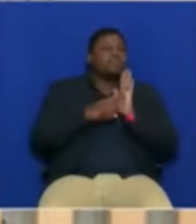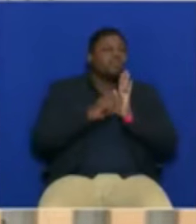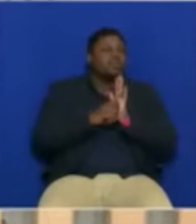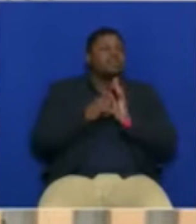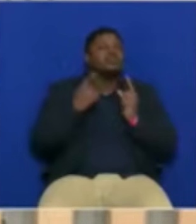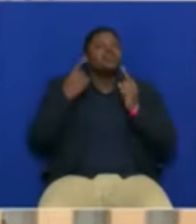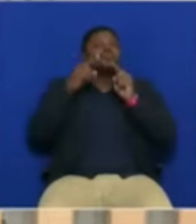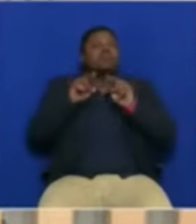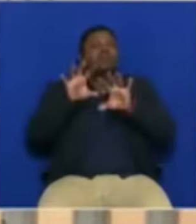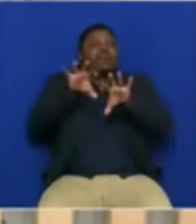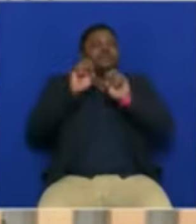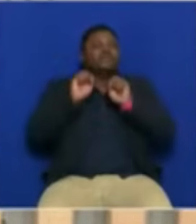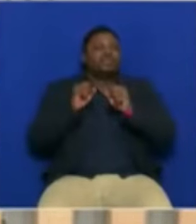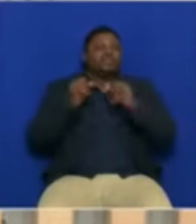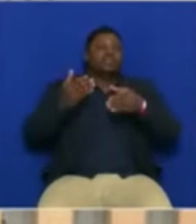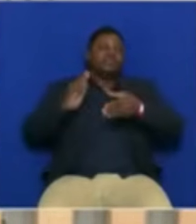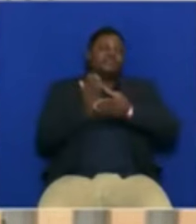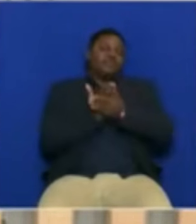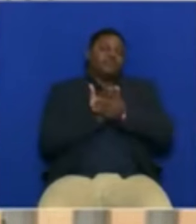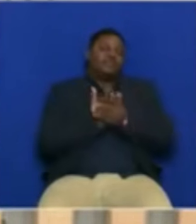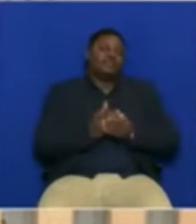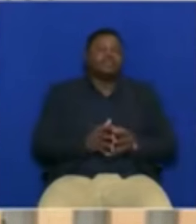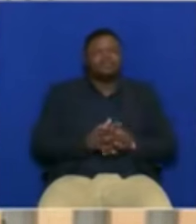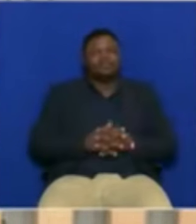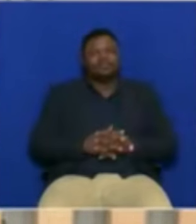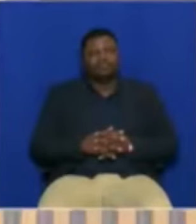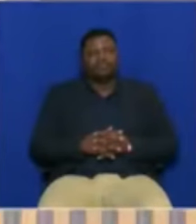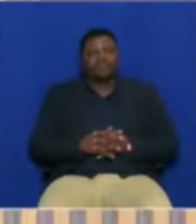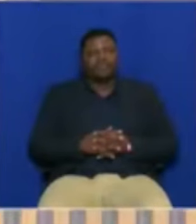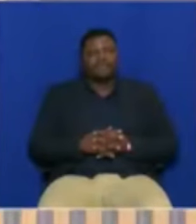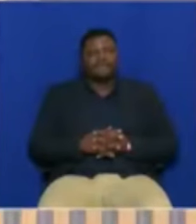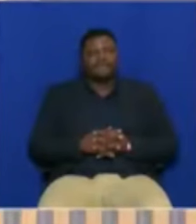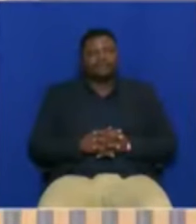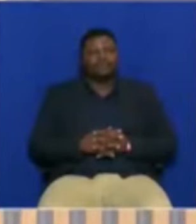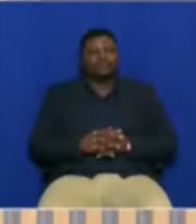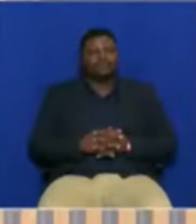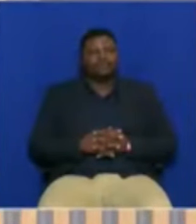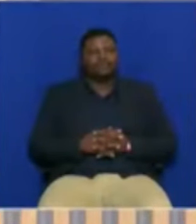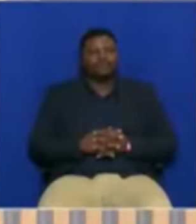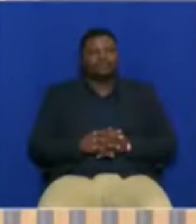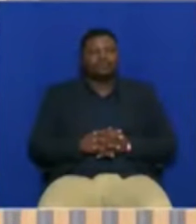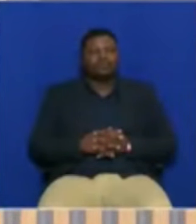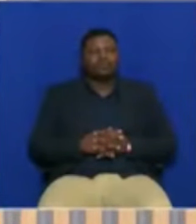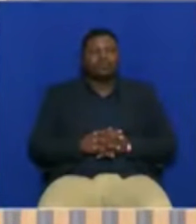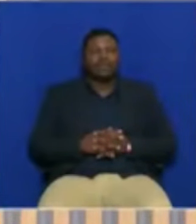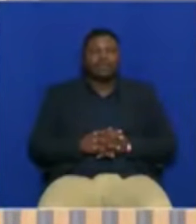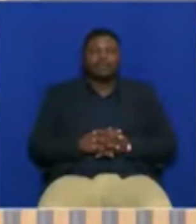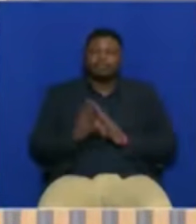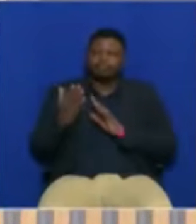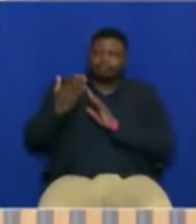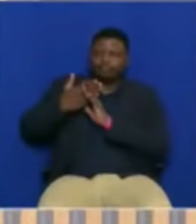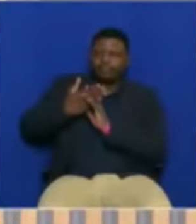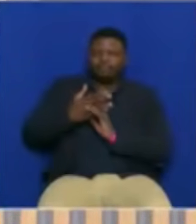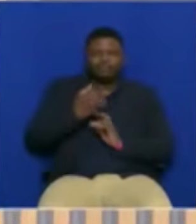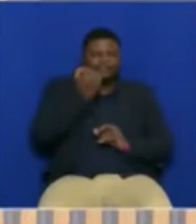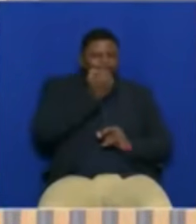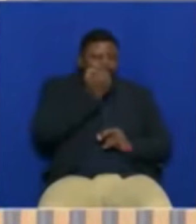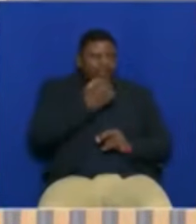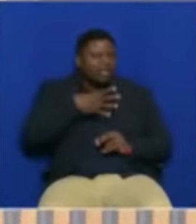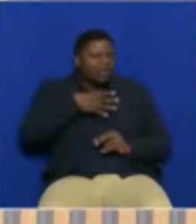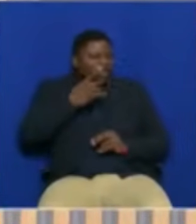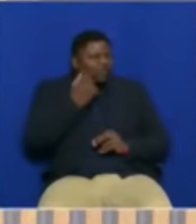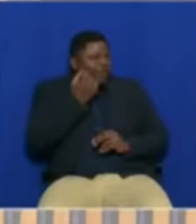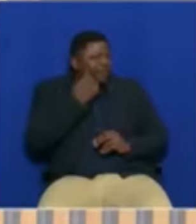sorry, Yes. sorry. Just to understand this, Colonel, are you suggesting